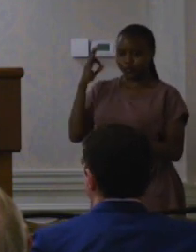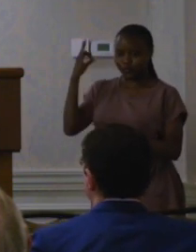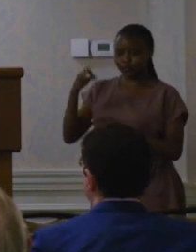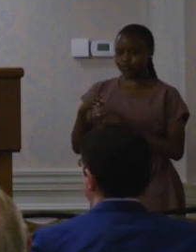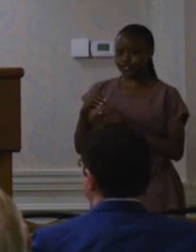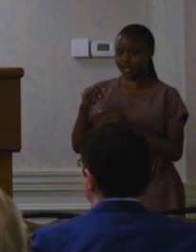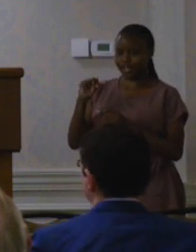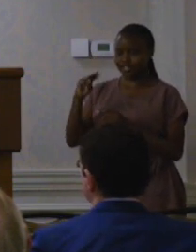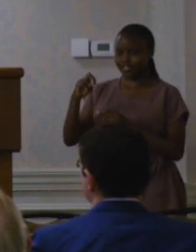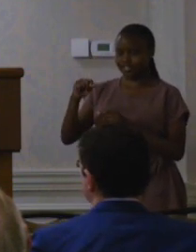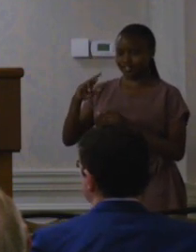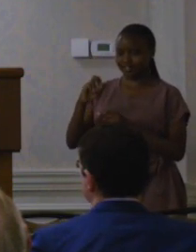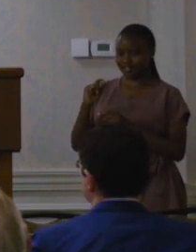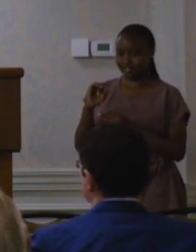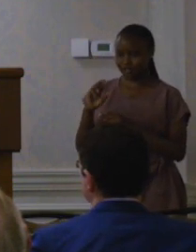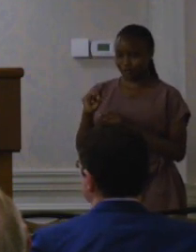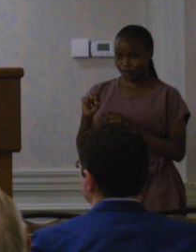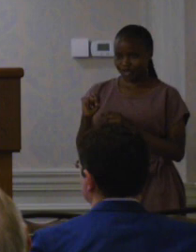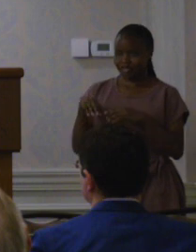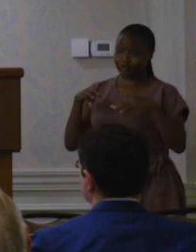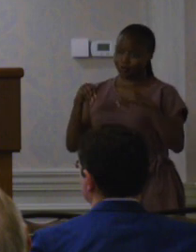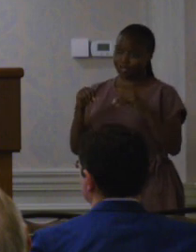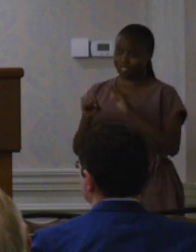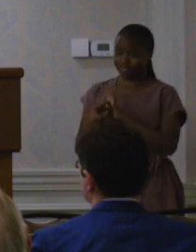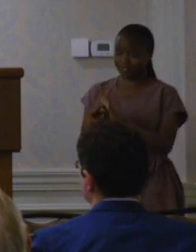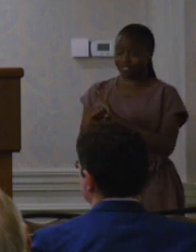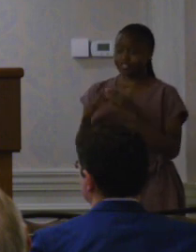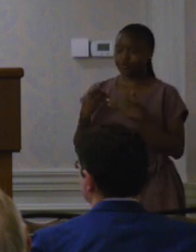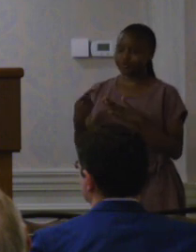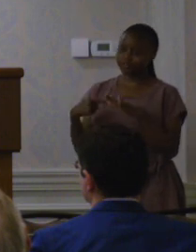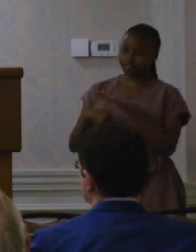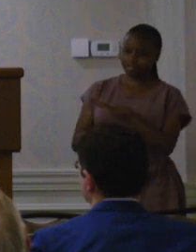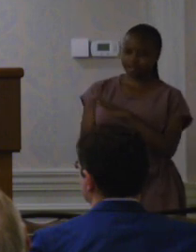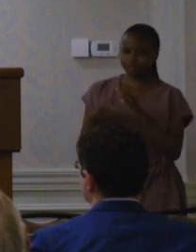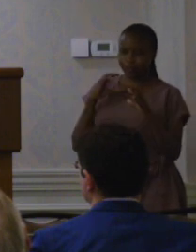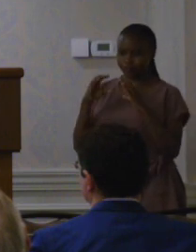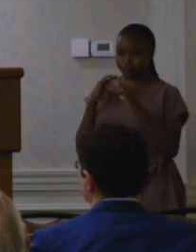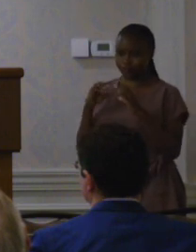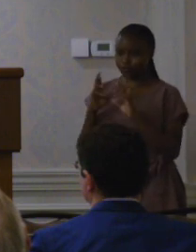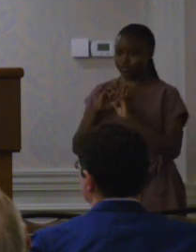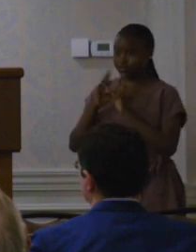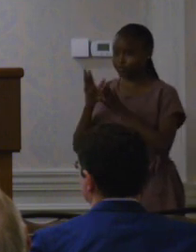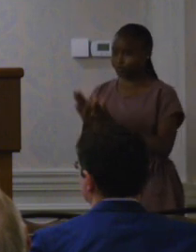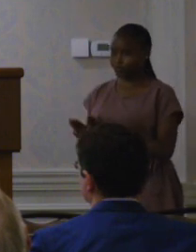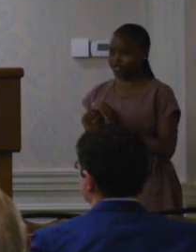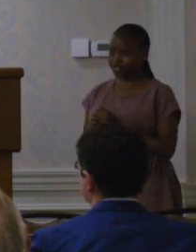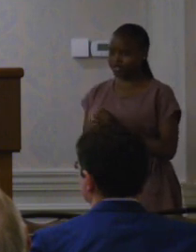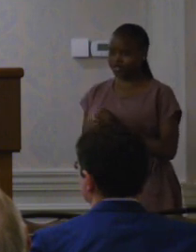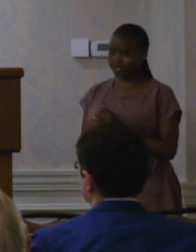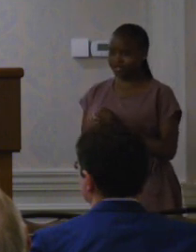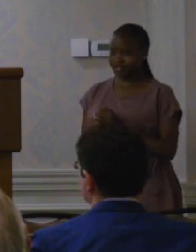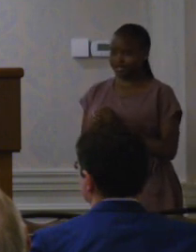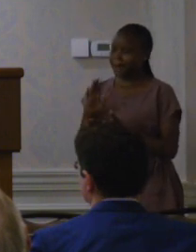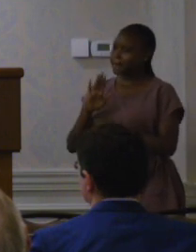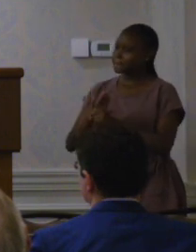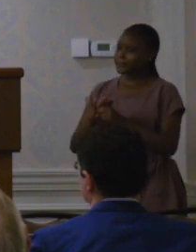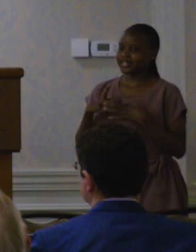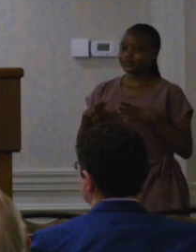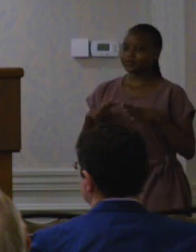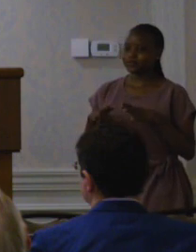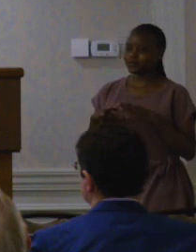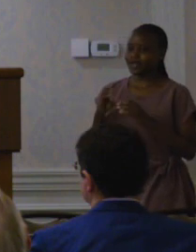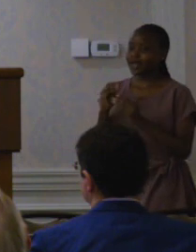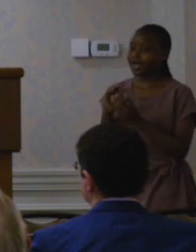generation. I want to, you know. And then in qualitative studies where you have deeper conversations with respondents, many people